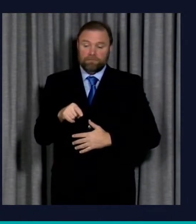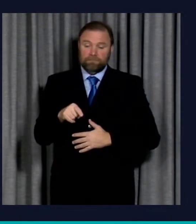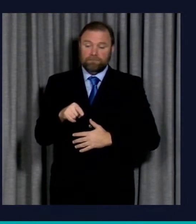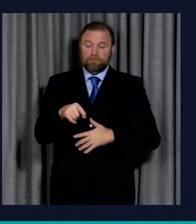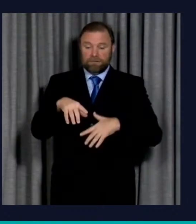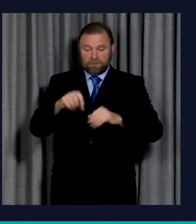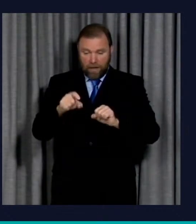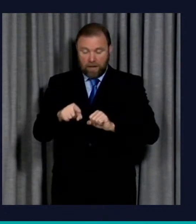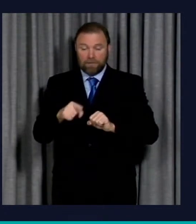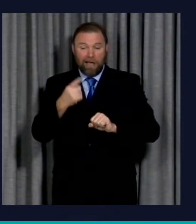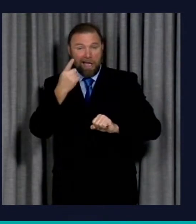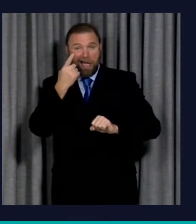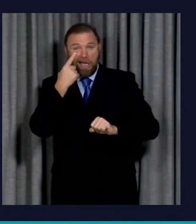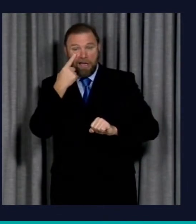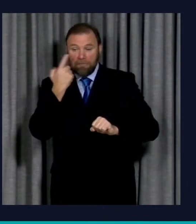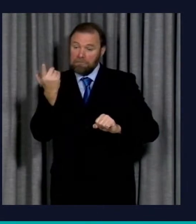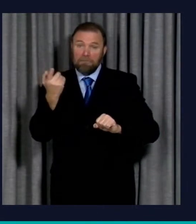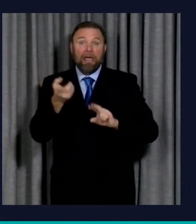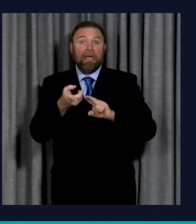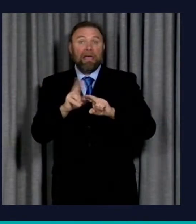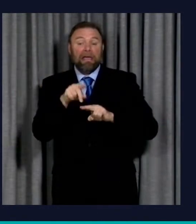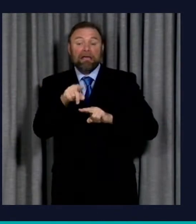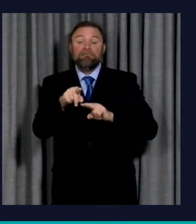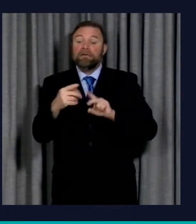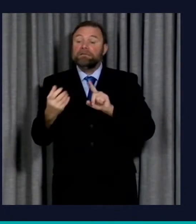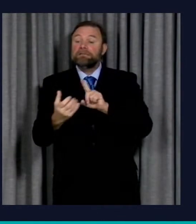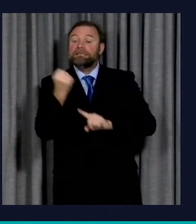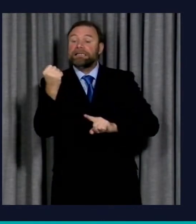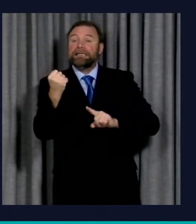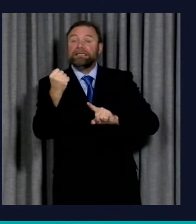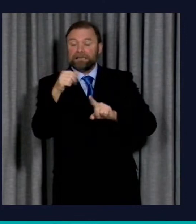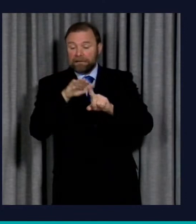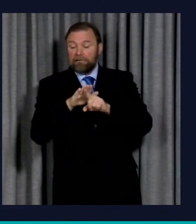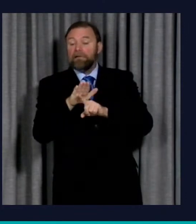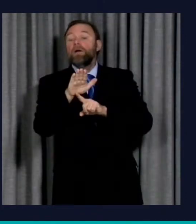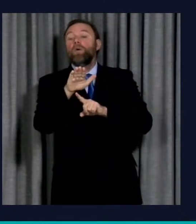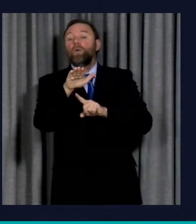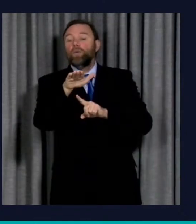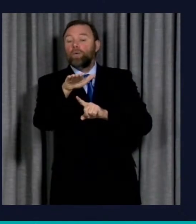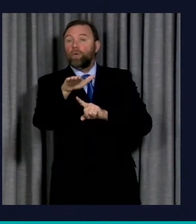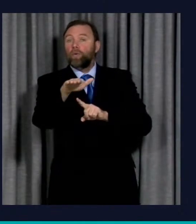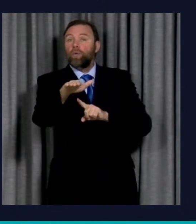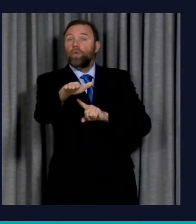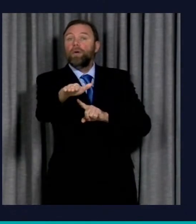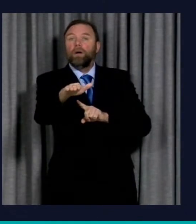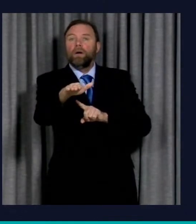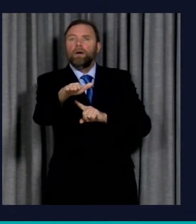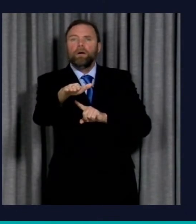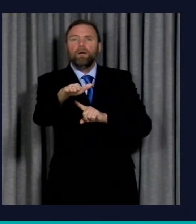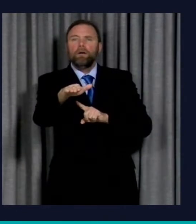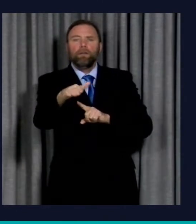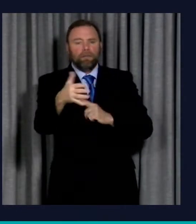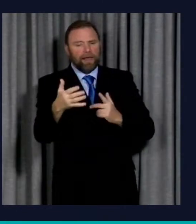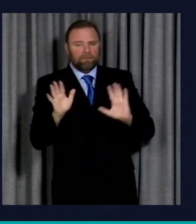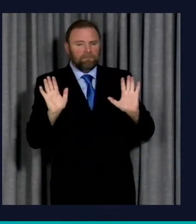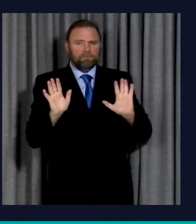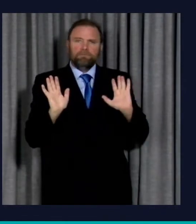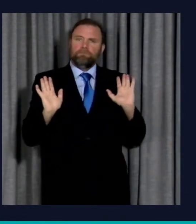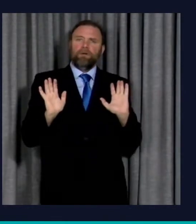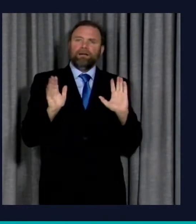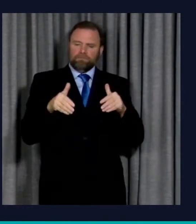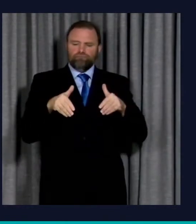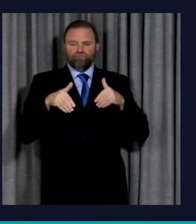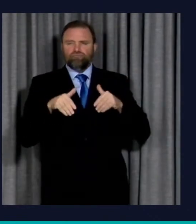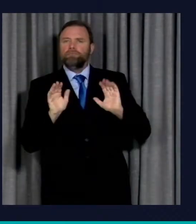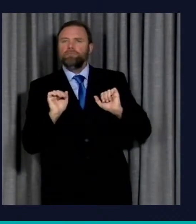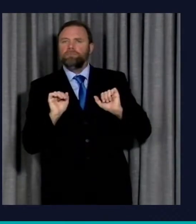those measures succeed in flattening the curve as we see it, then we will not introduce